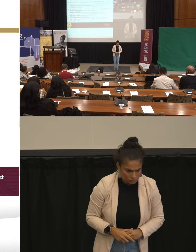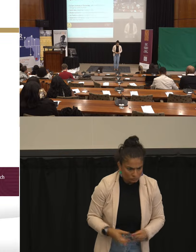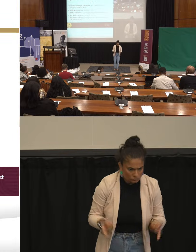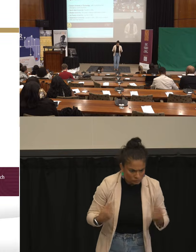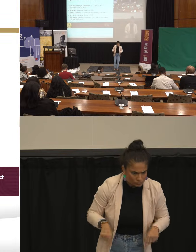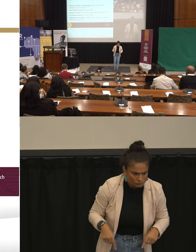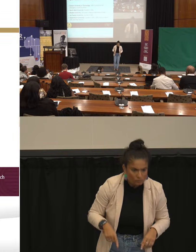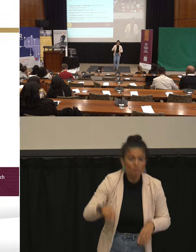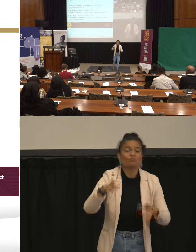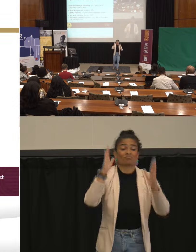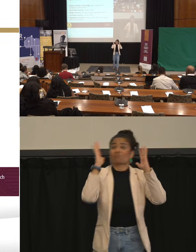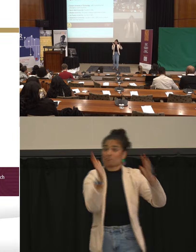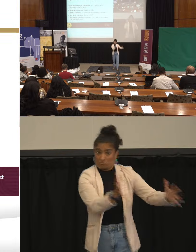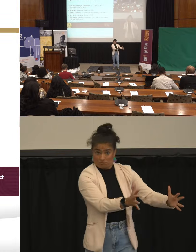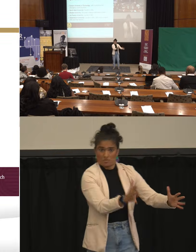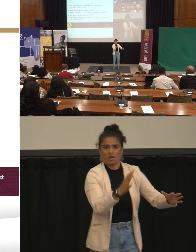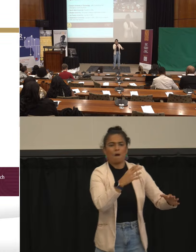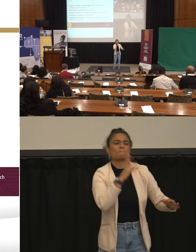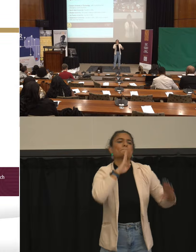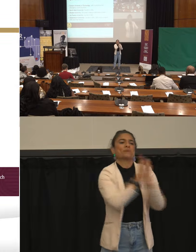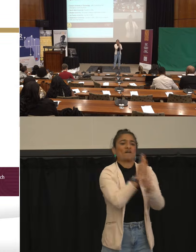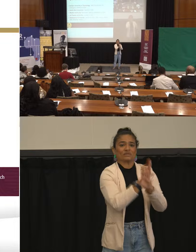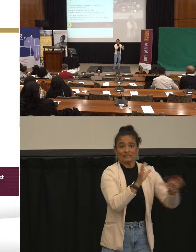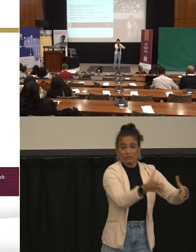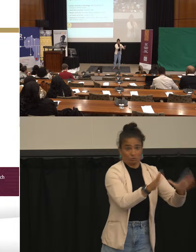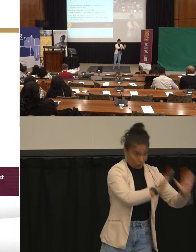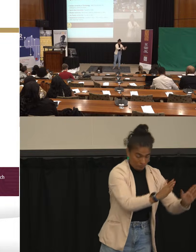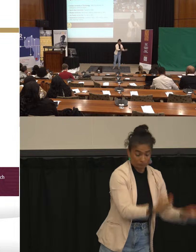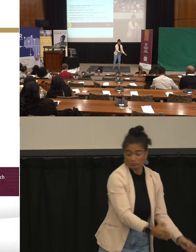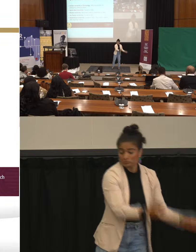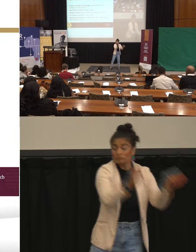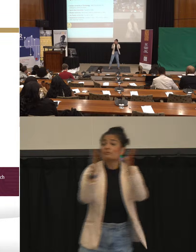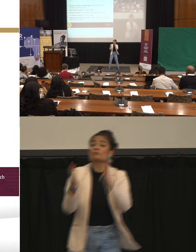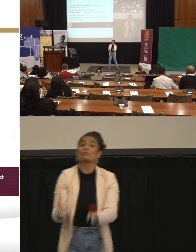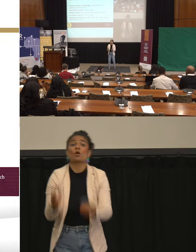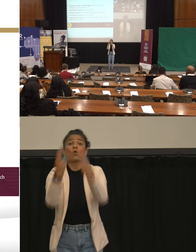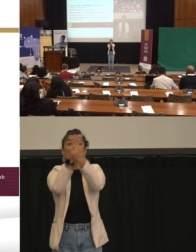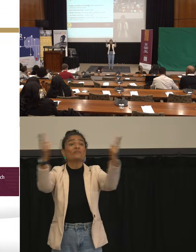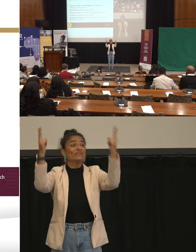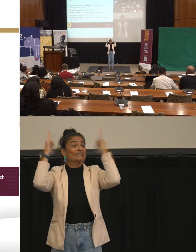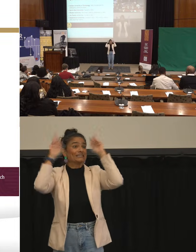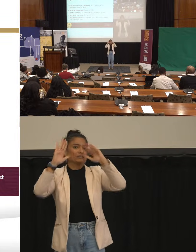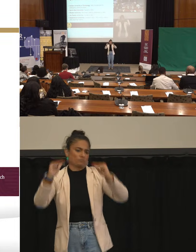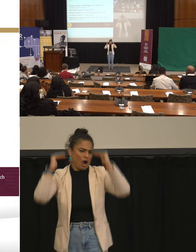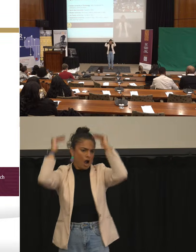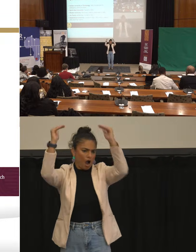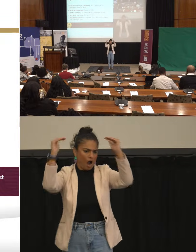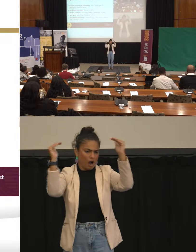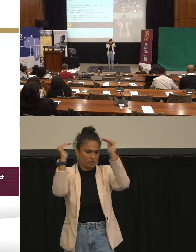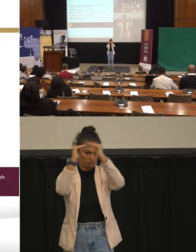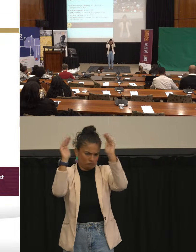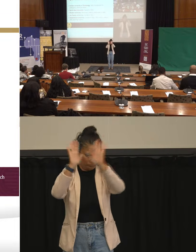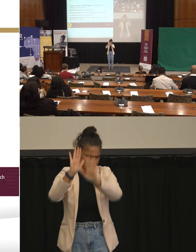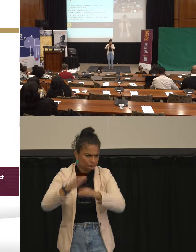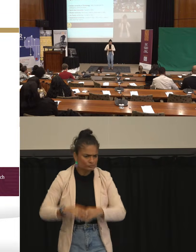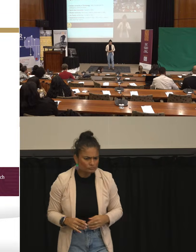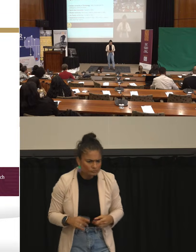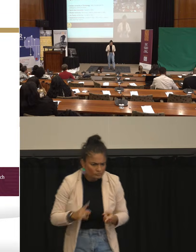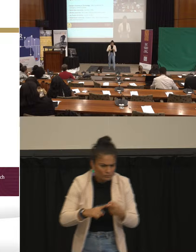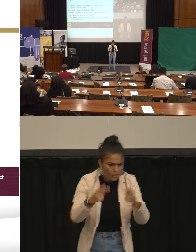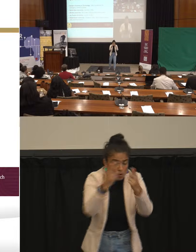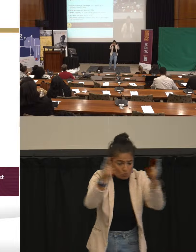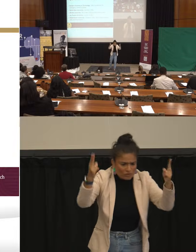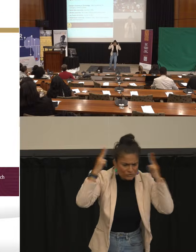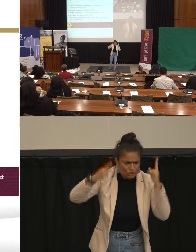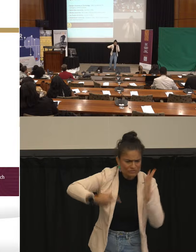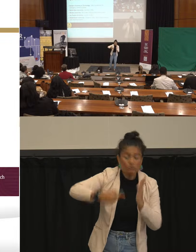basically signing some interesting stories. Then, in the higher education space, we also have some resources